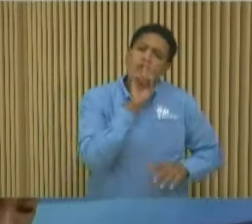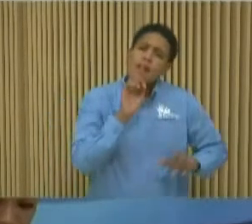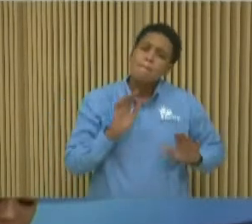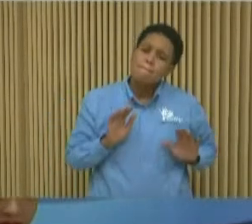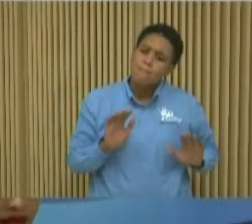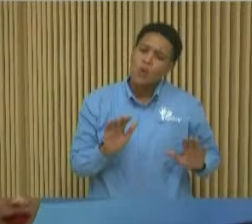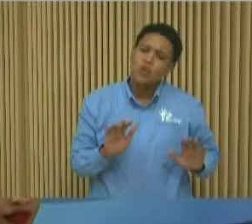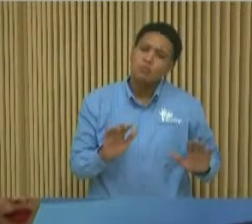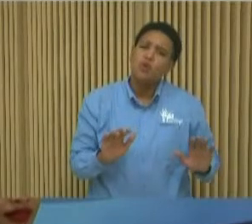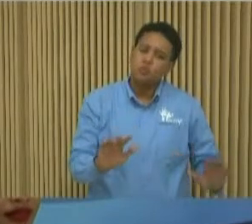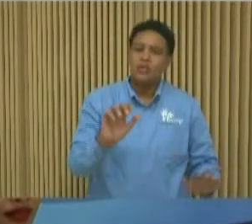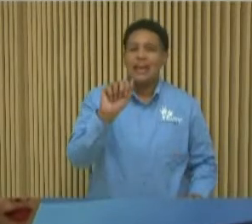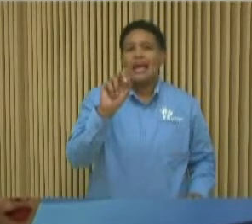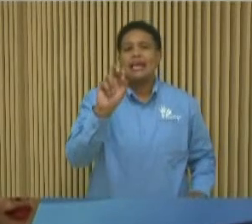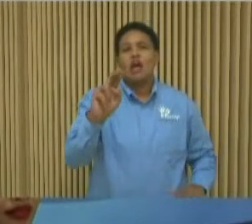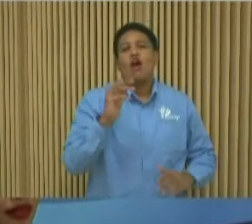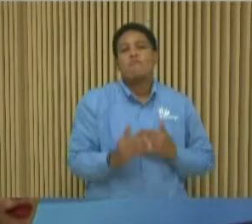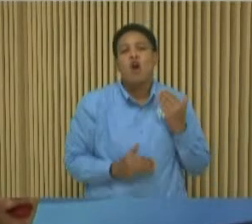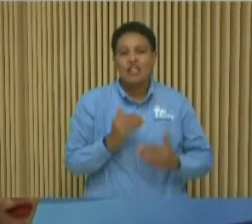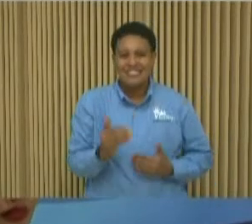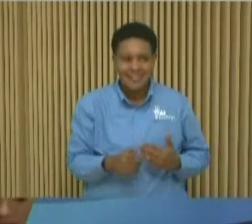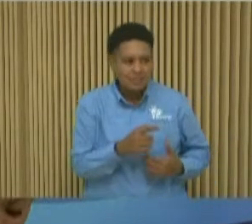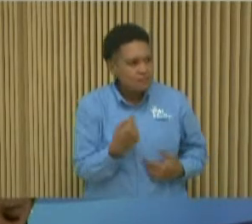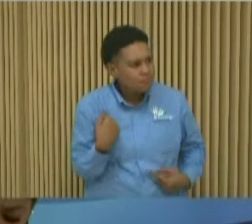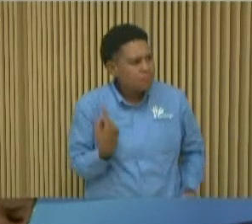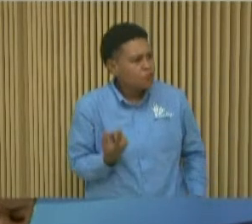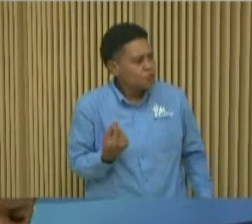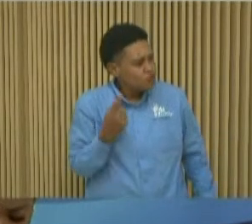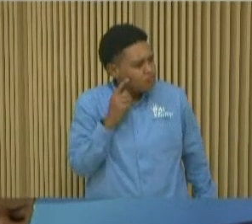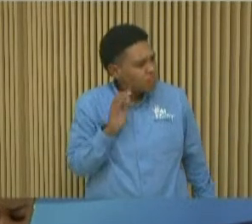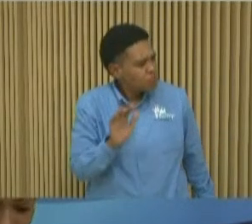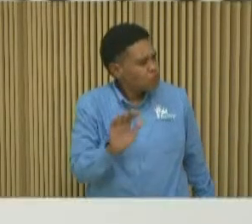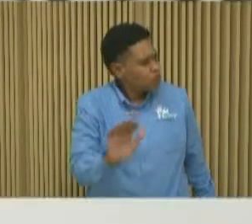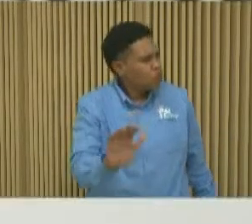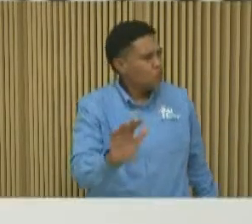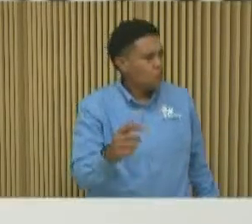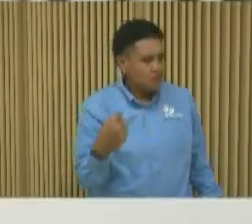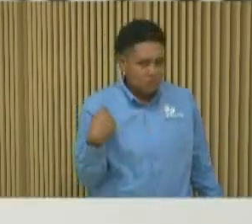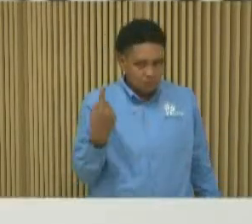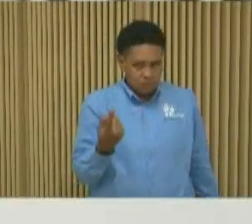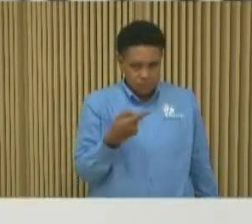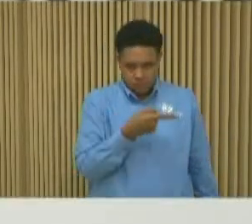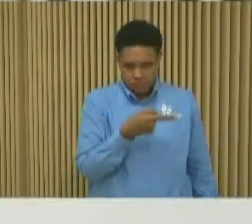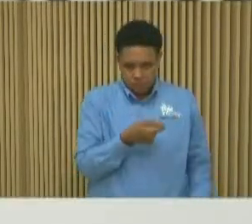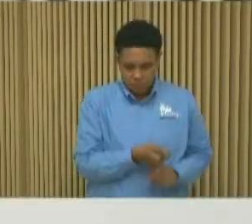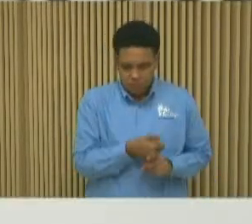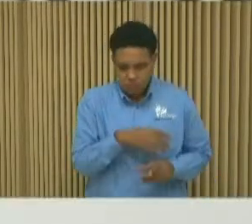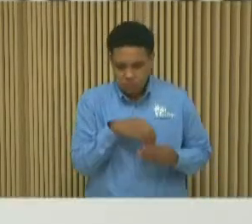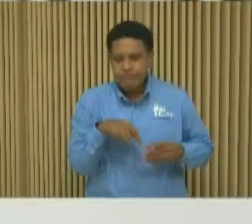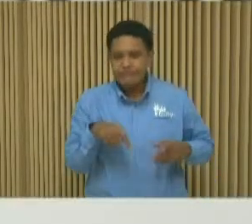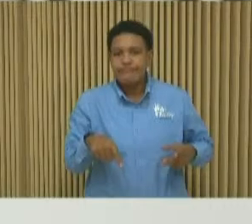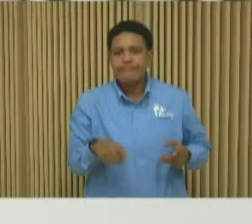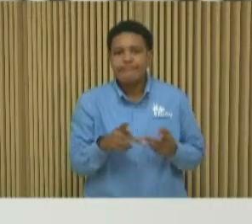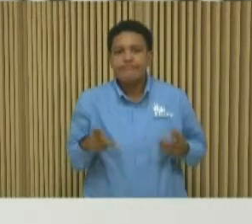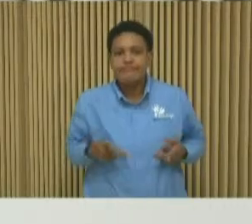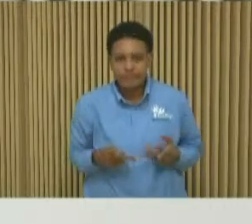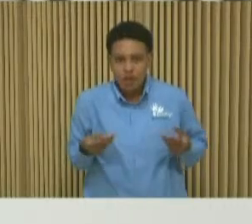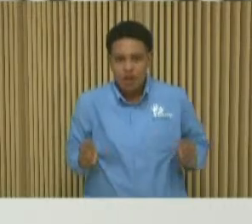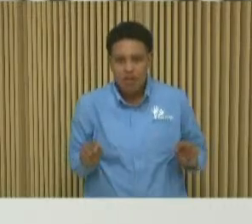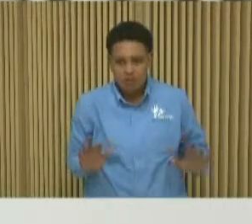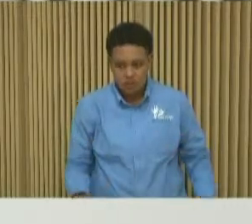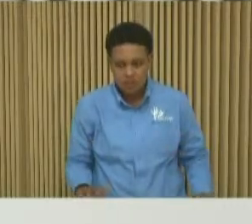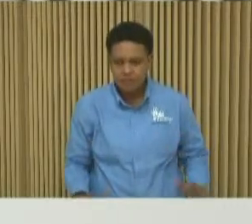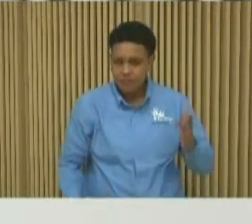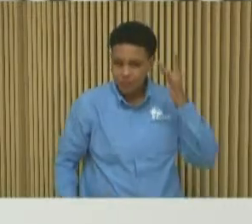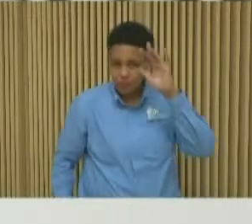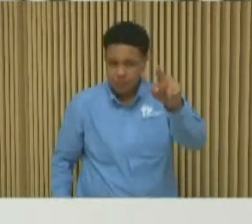the ADR process as he has been doing since he has been in this office.